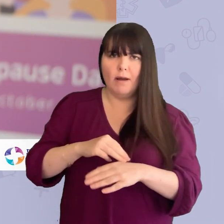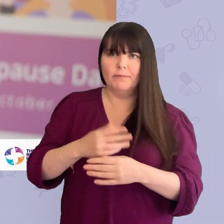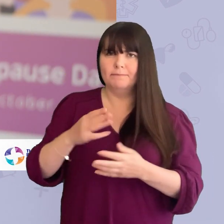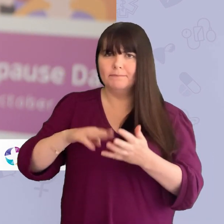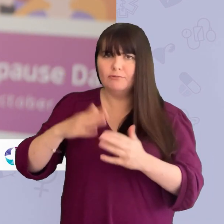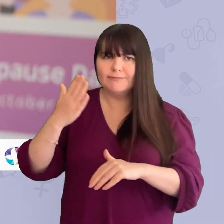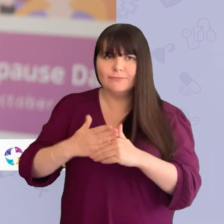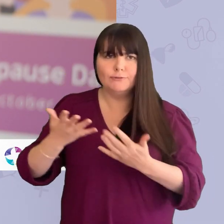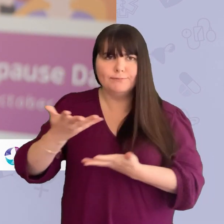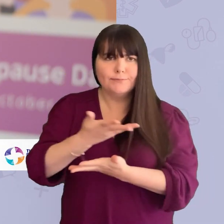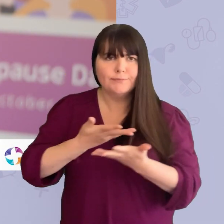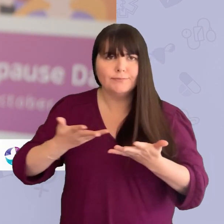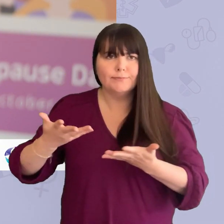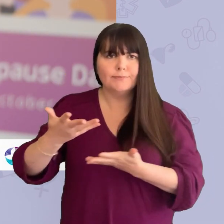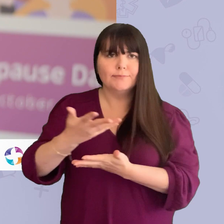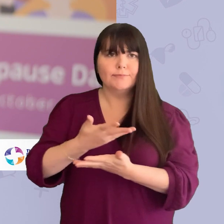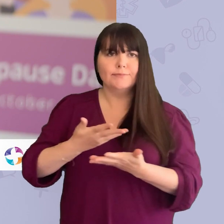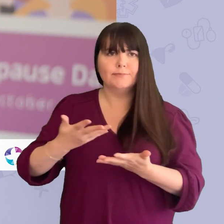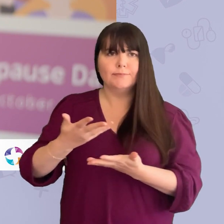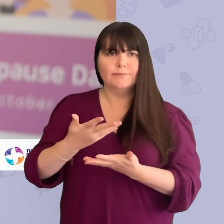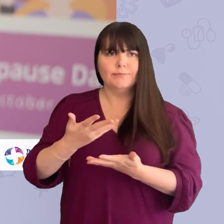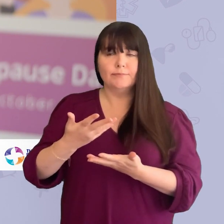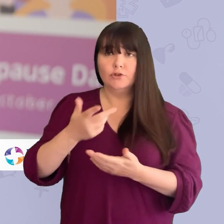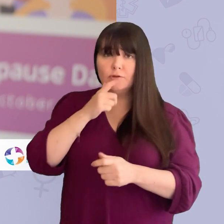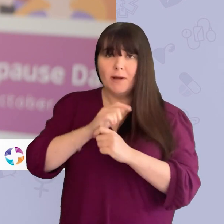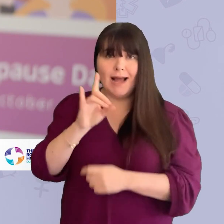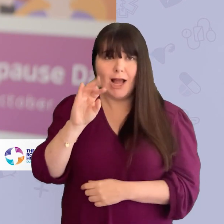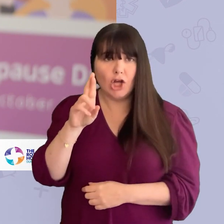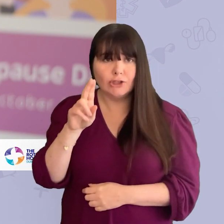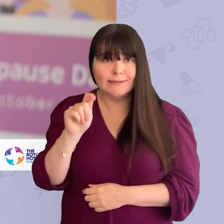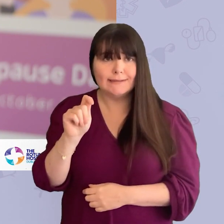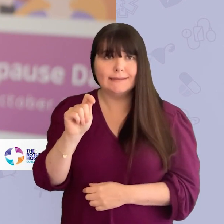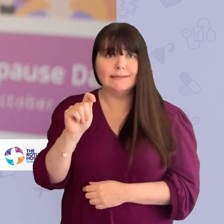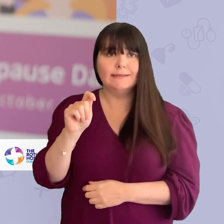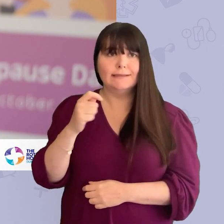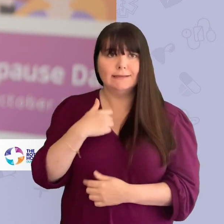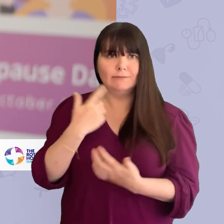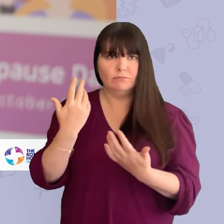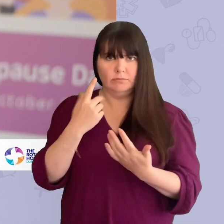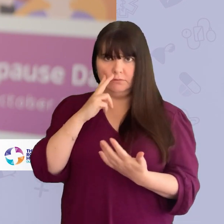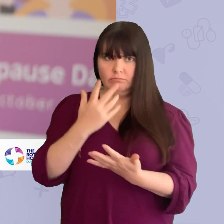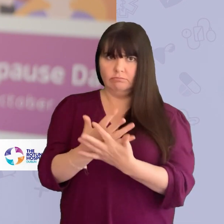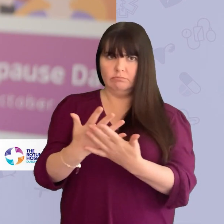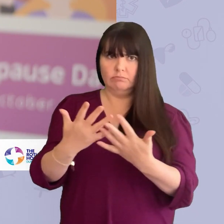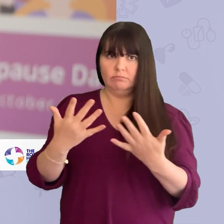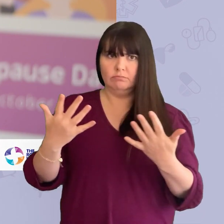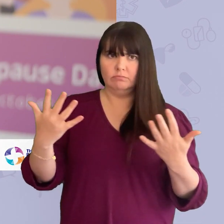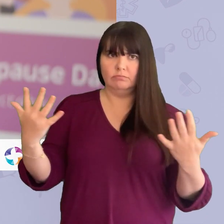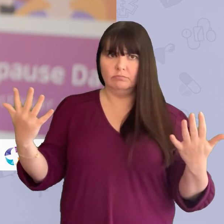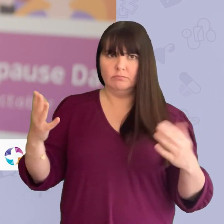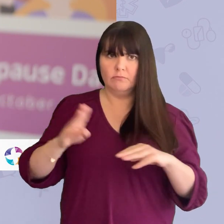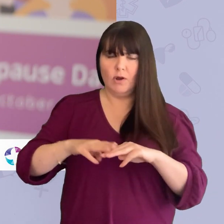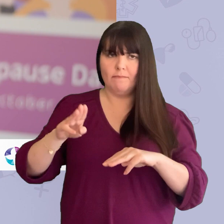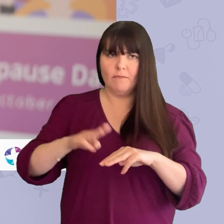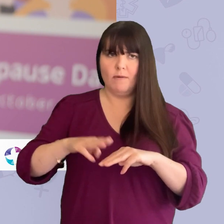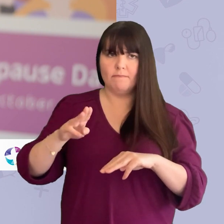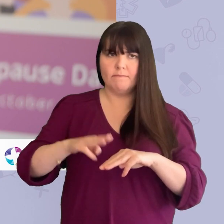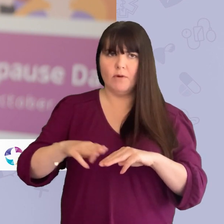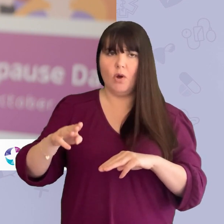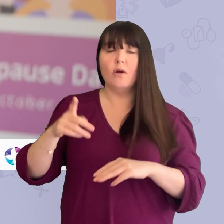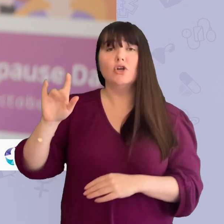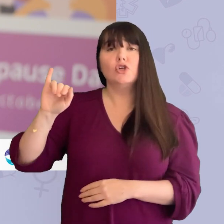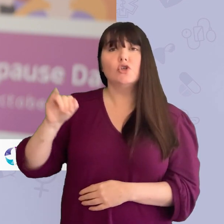also happen to ask, what about HRT? Do I need it? Can I have it? We're seeing it more in the media. Joe Duffy was probably the